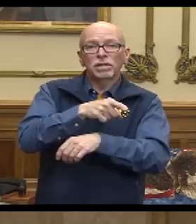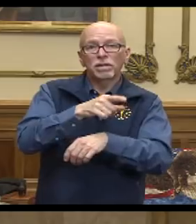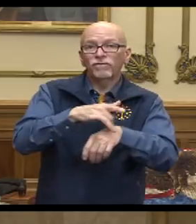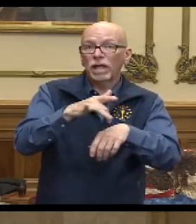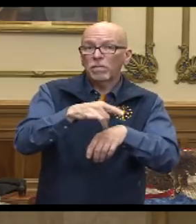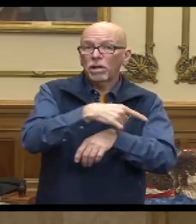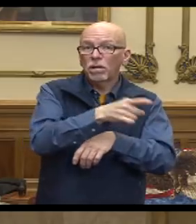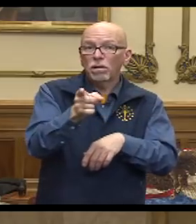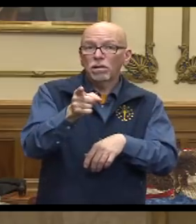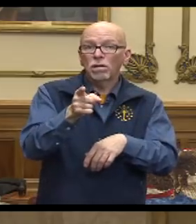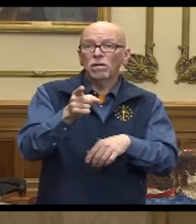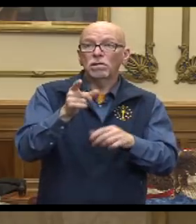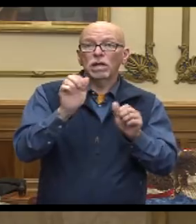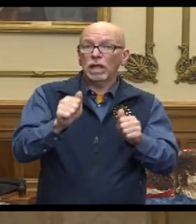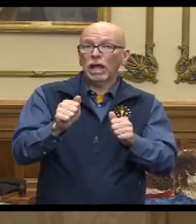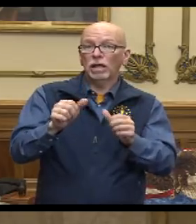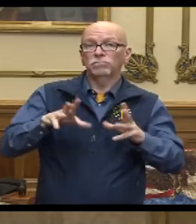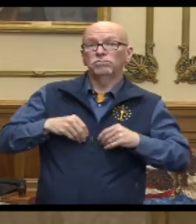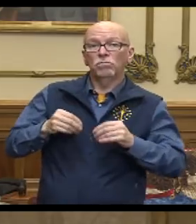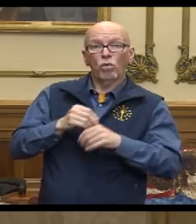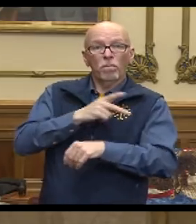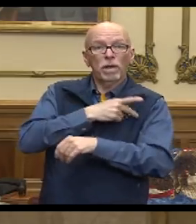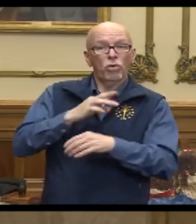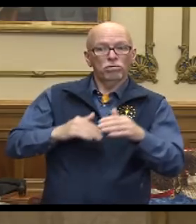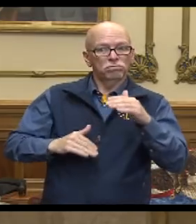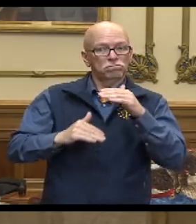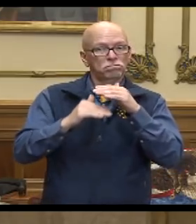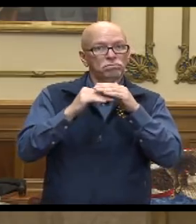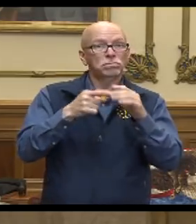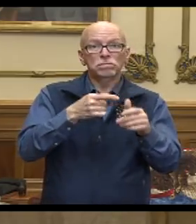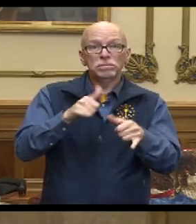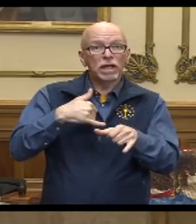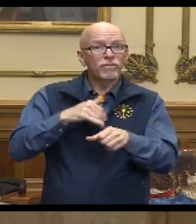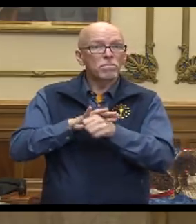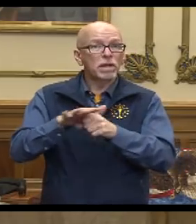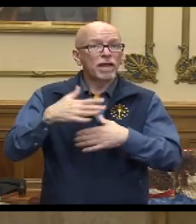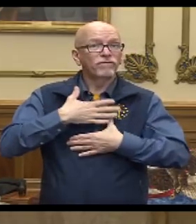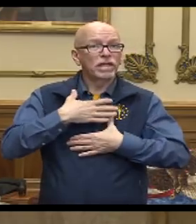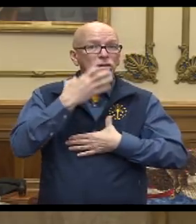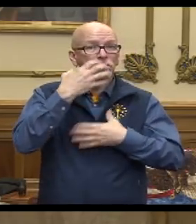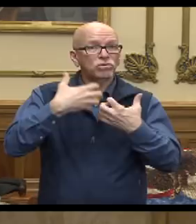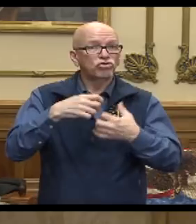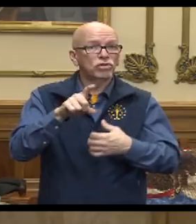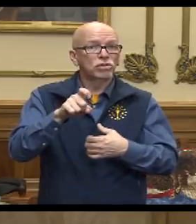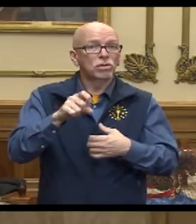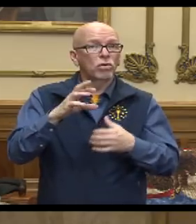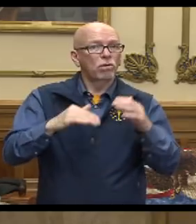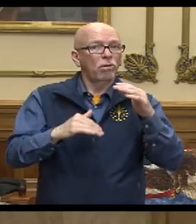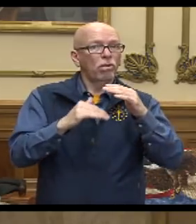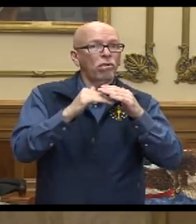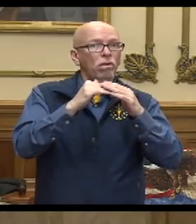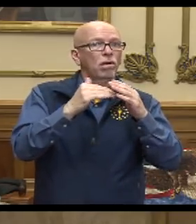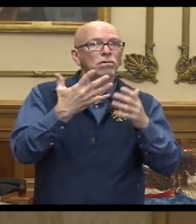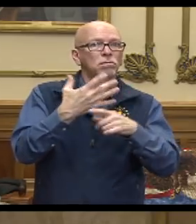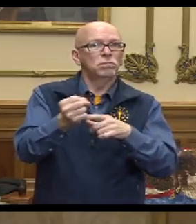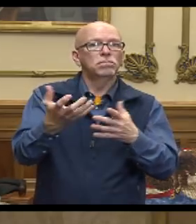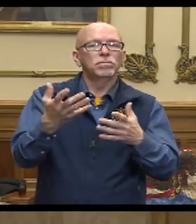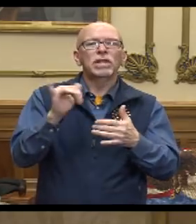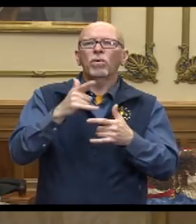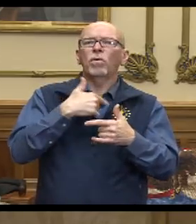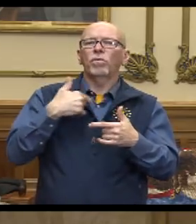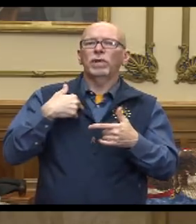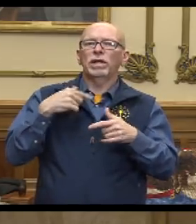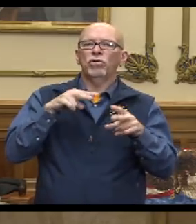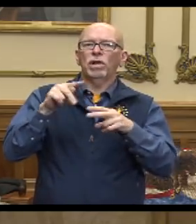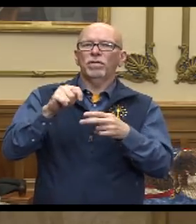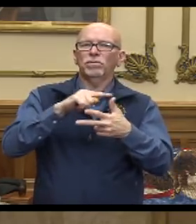available to take in more patients? Or they still have plenty of ventilator capacity? So that's why we're delaying in those 3